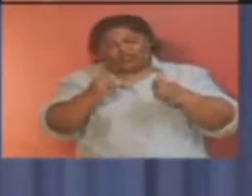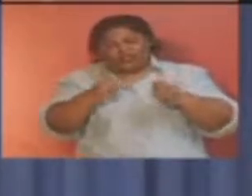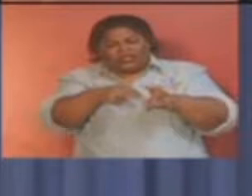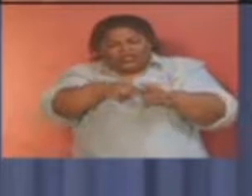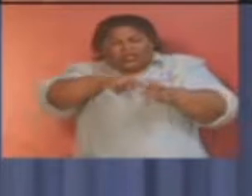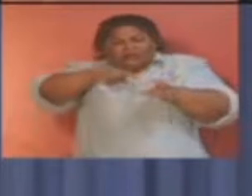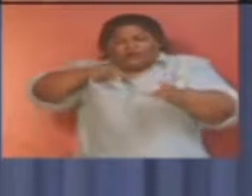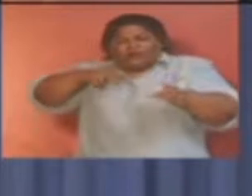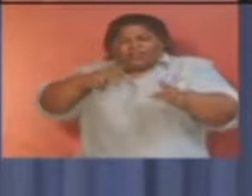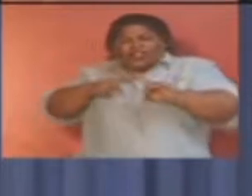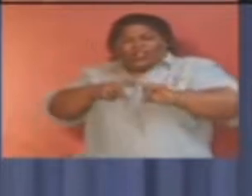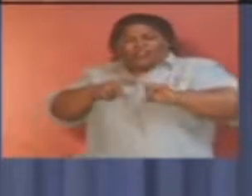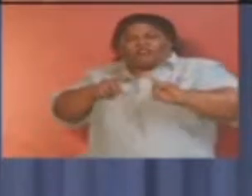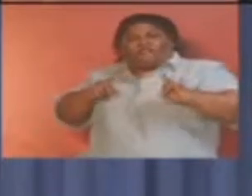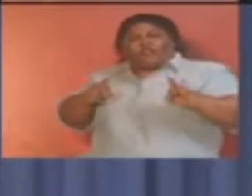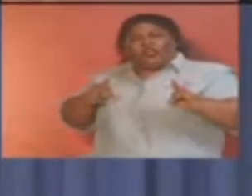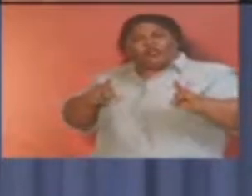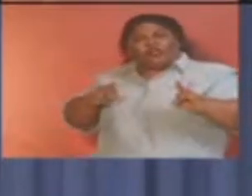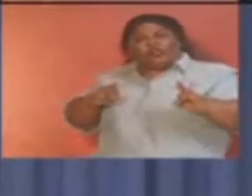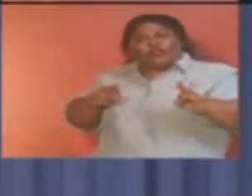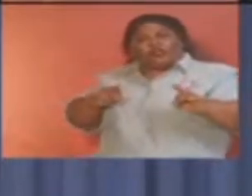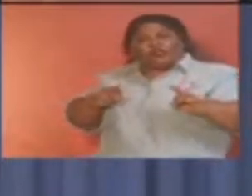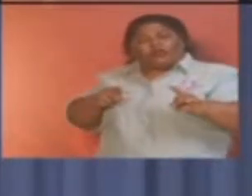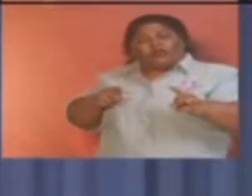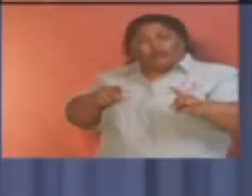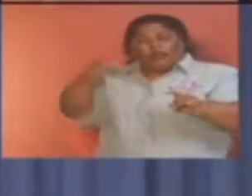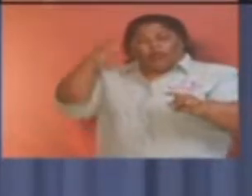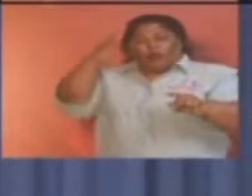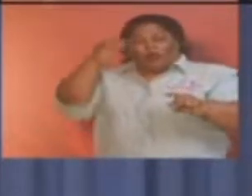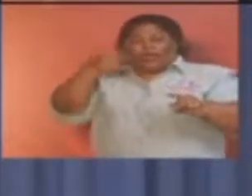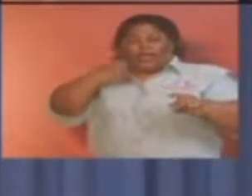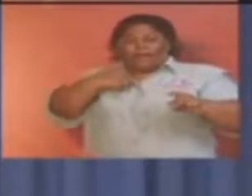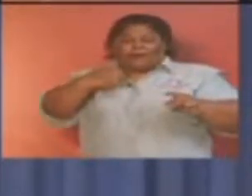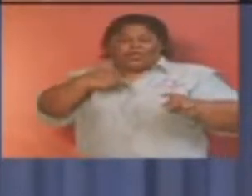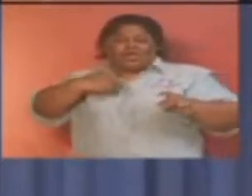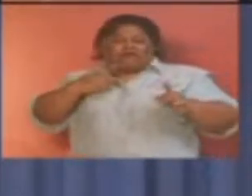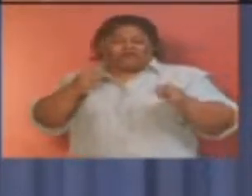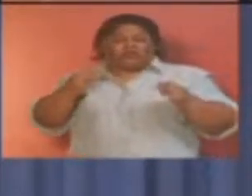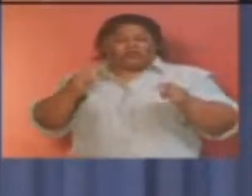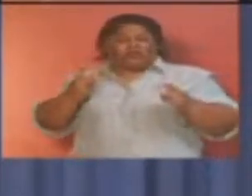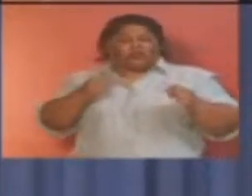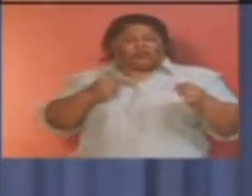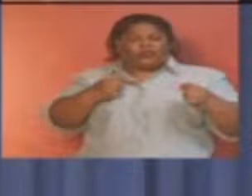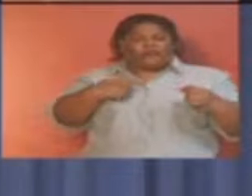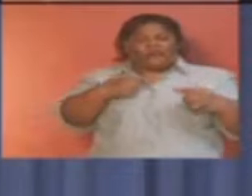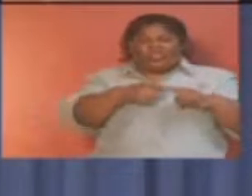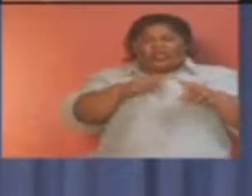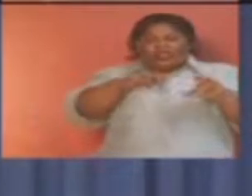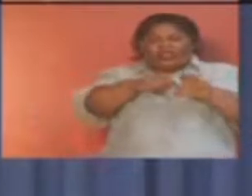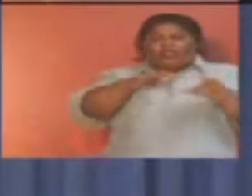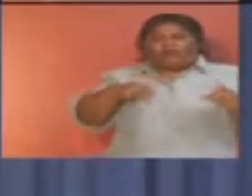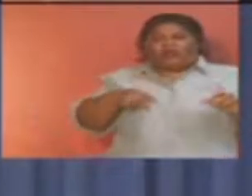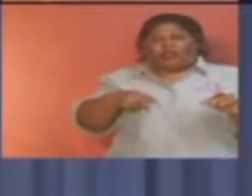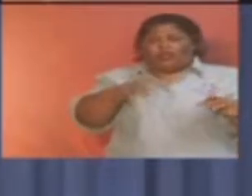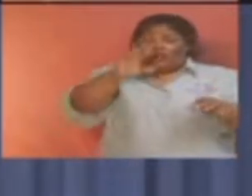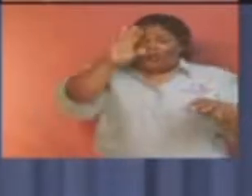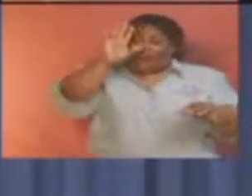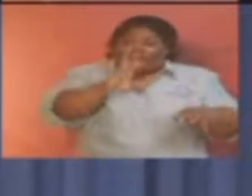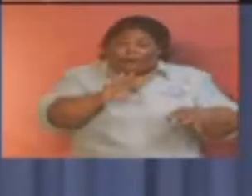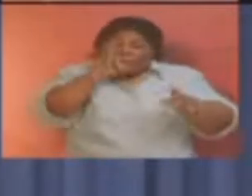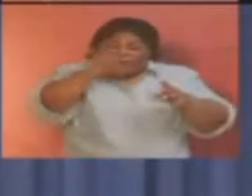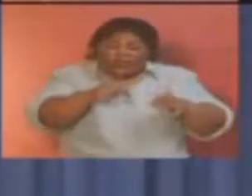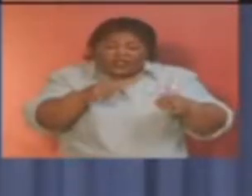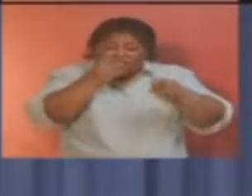exemption, that to get anything done, you have to write the regulations as descriptively as possible.